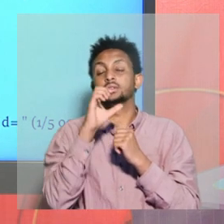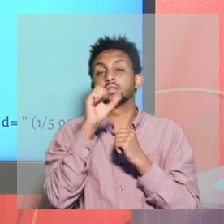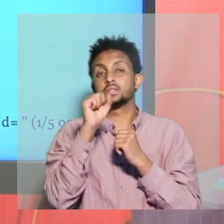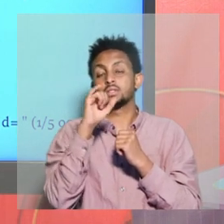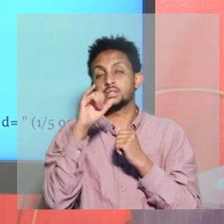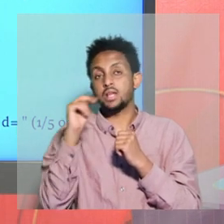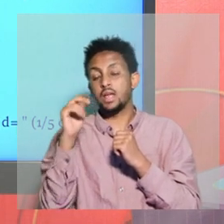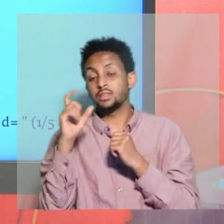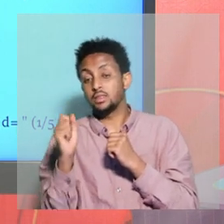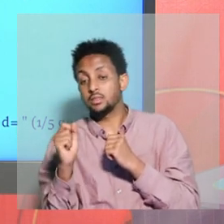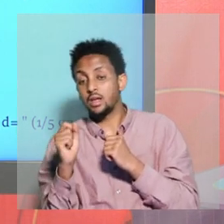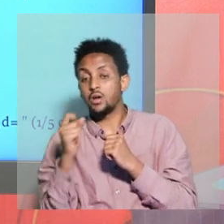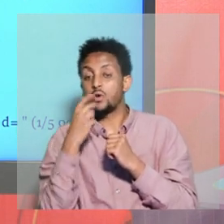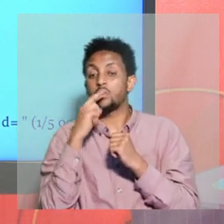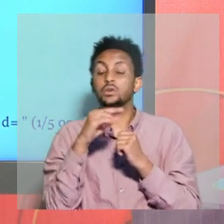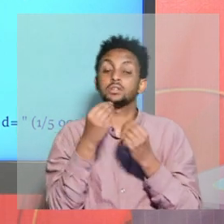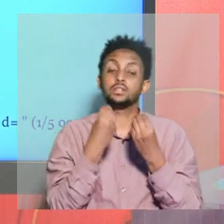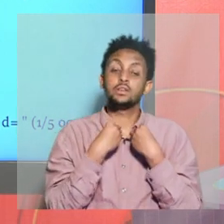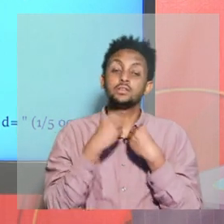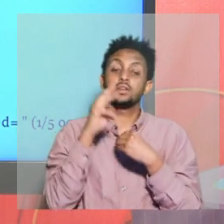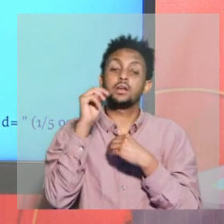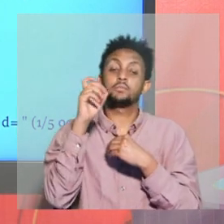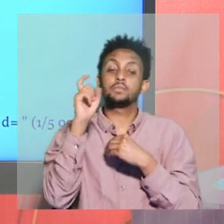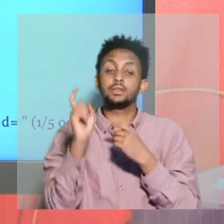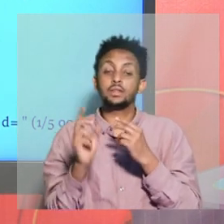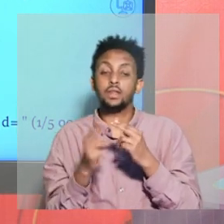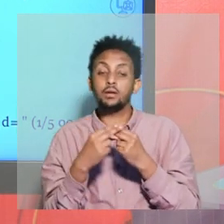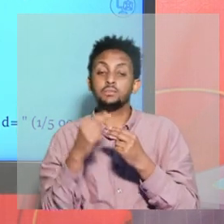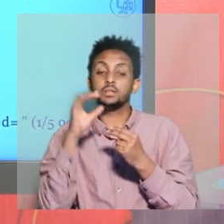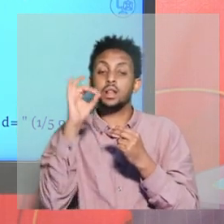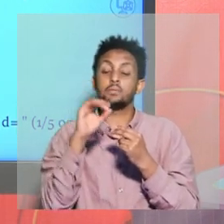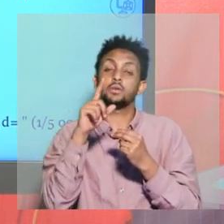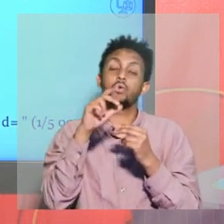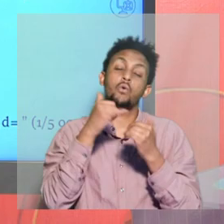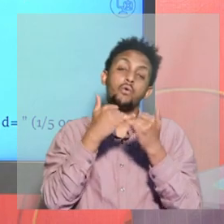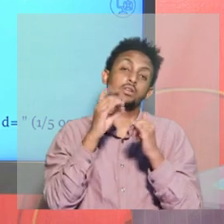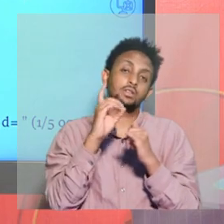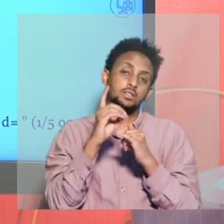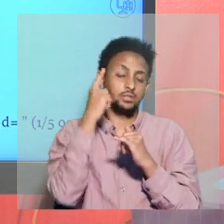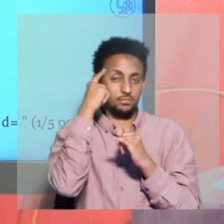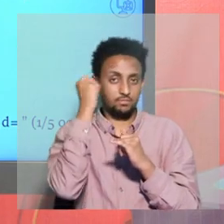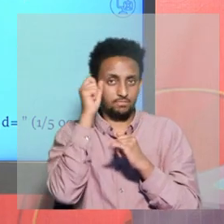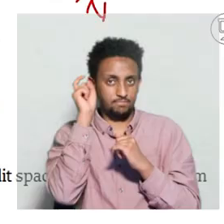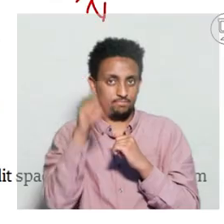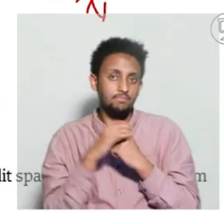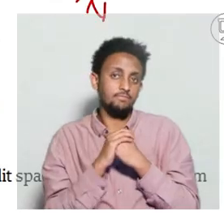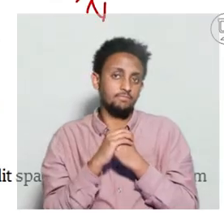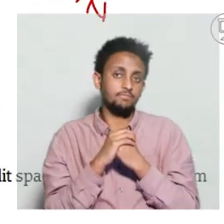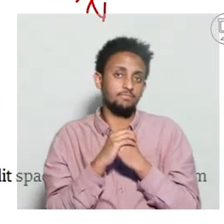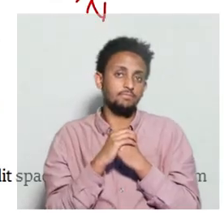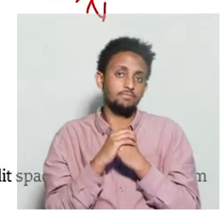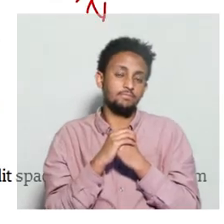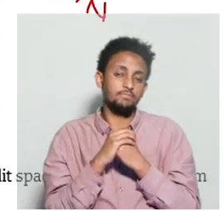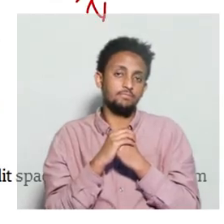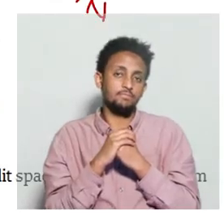theta m's order can be given as m times lambda over d. Keep this in your mind.